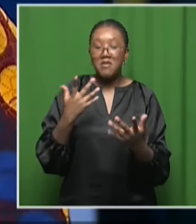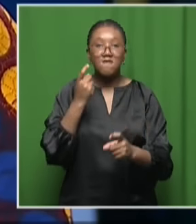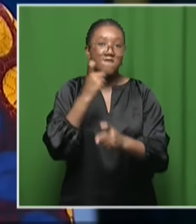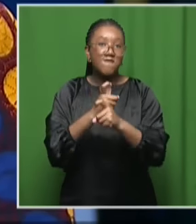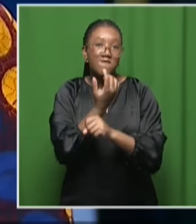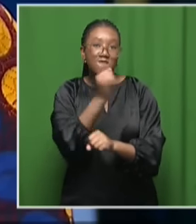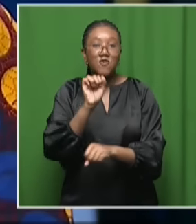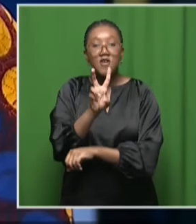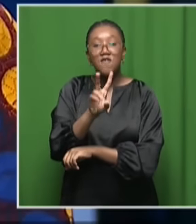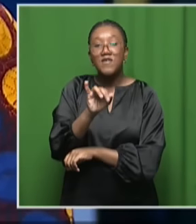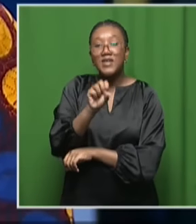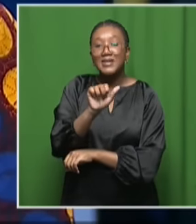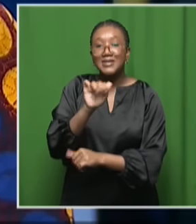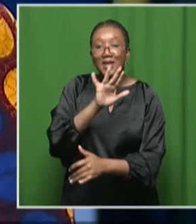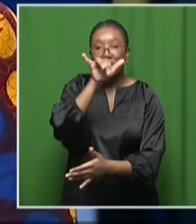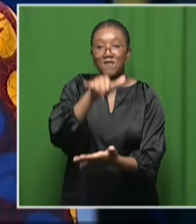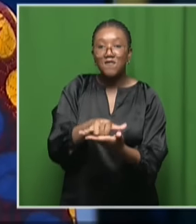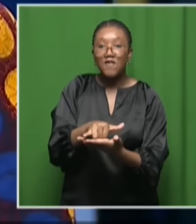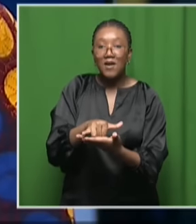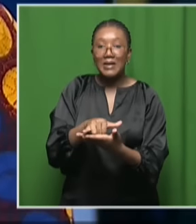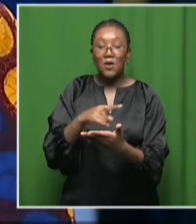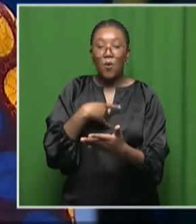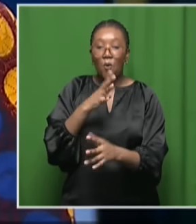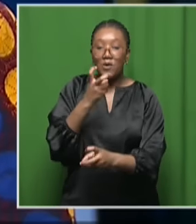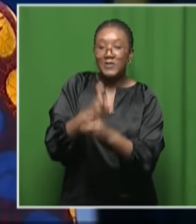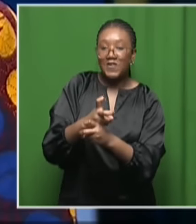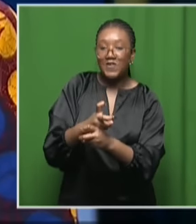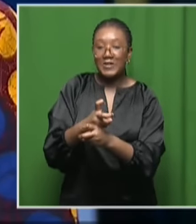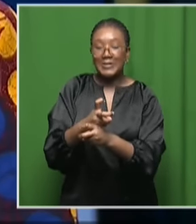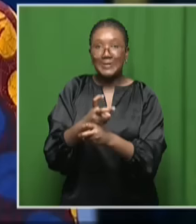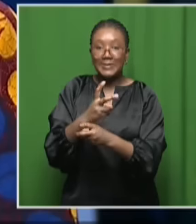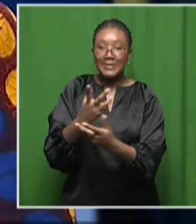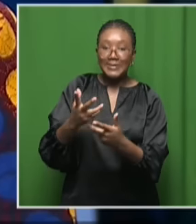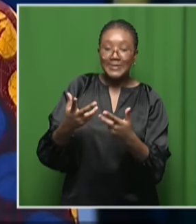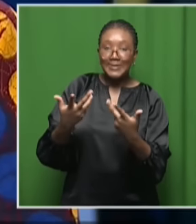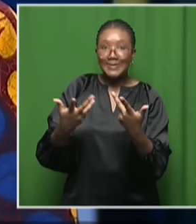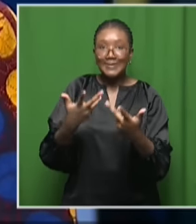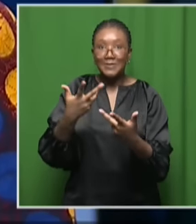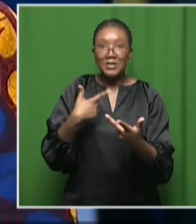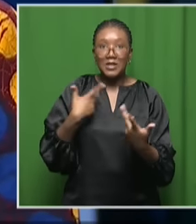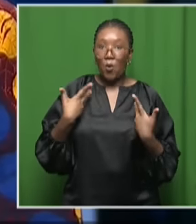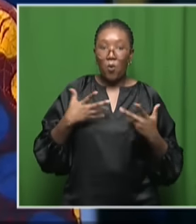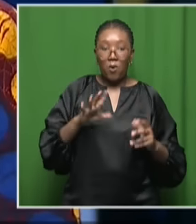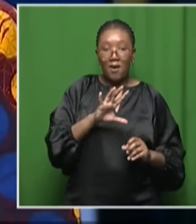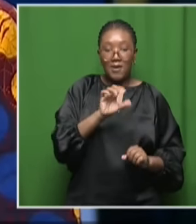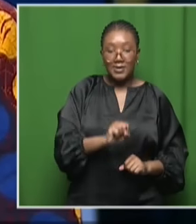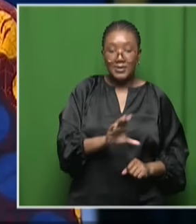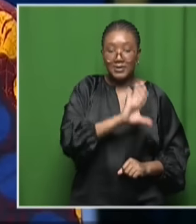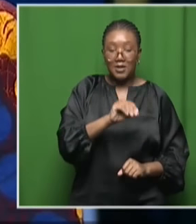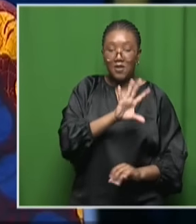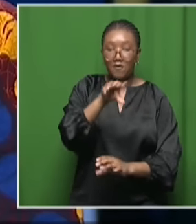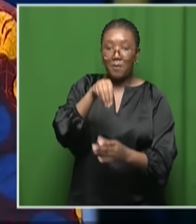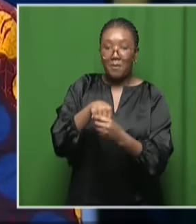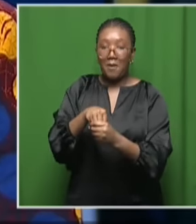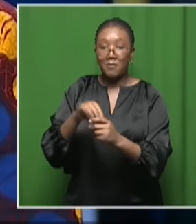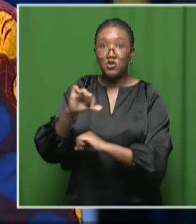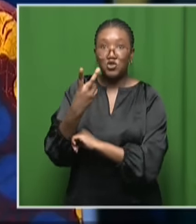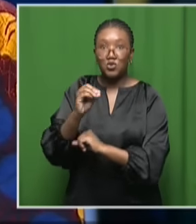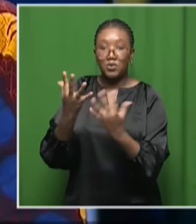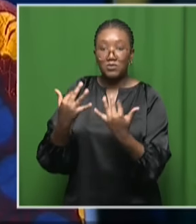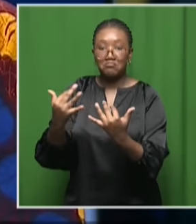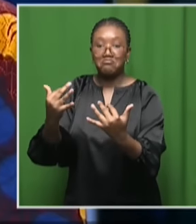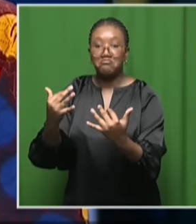visas or whatever it is, making it incredibly difficult for South Africa to participate in the G20 meetings that are